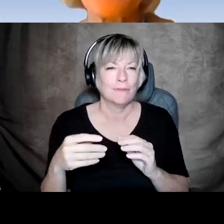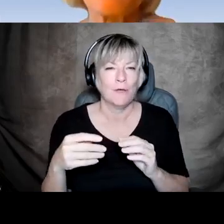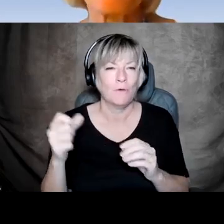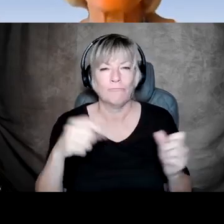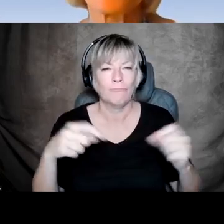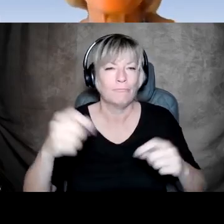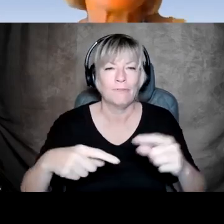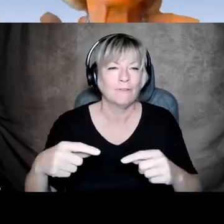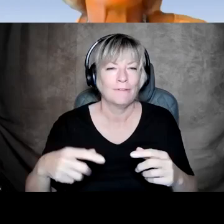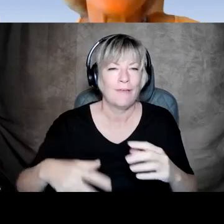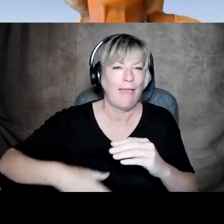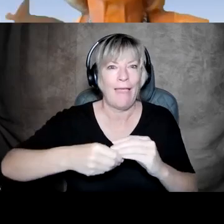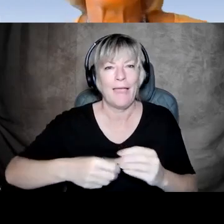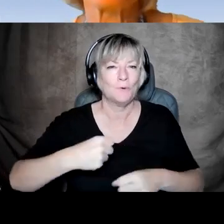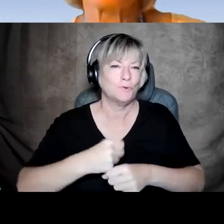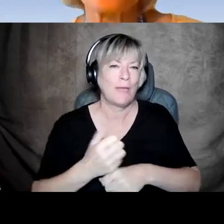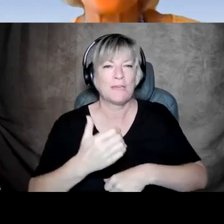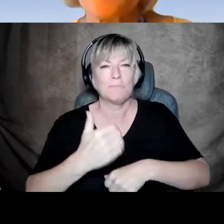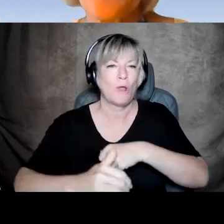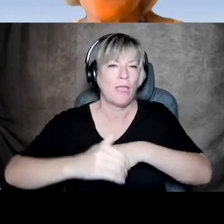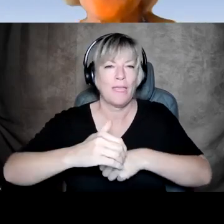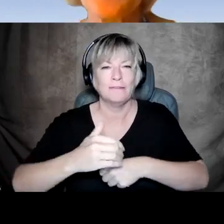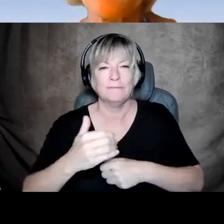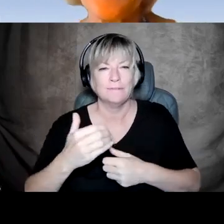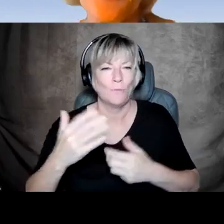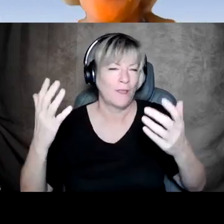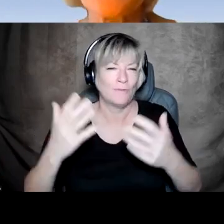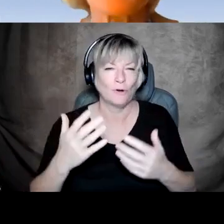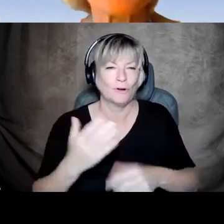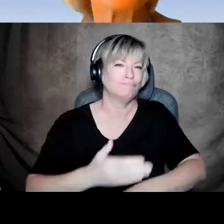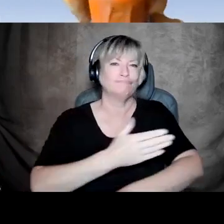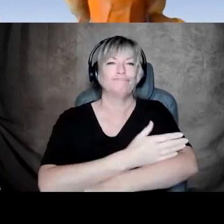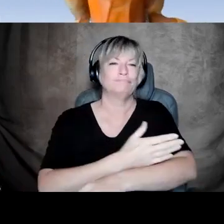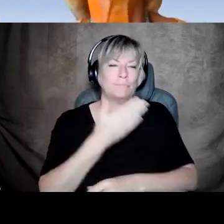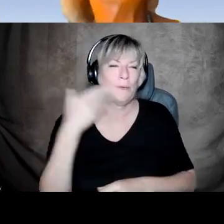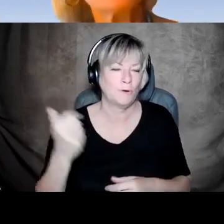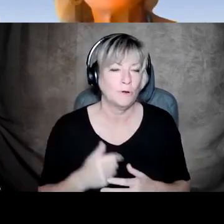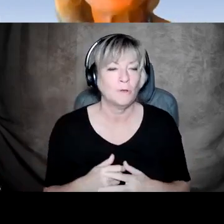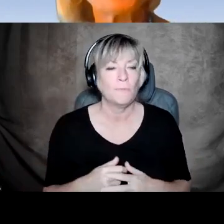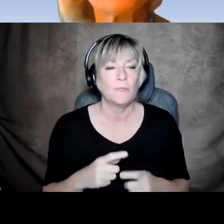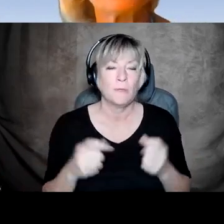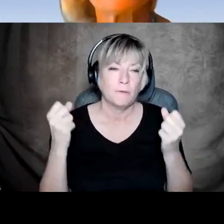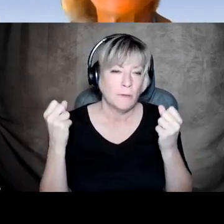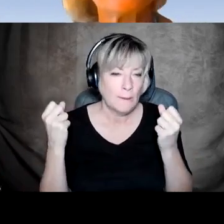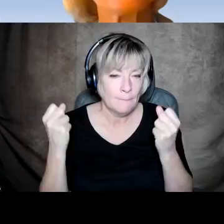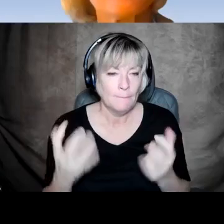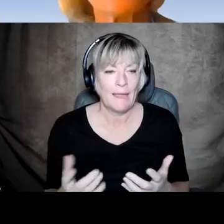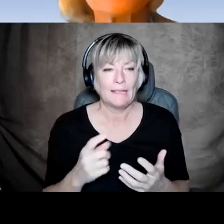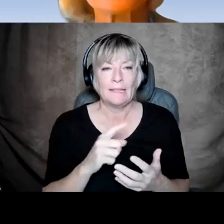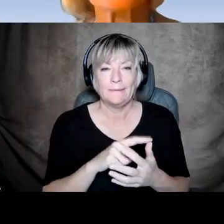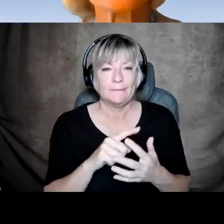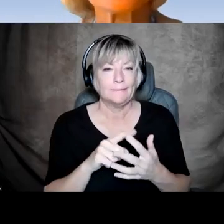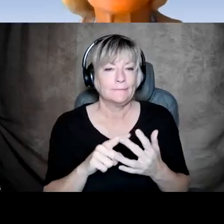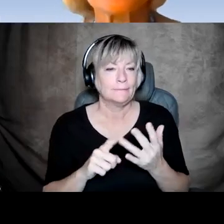make the bread, make things very, very good and very robust. But there's many ingredients that